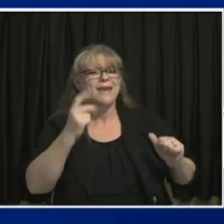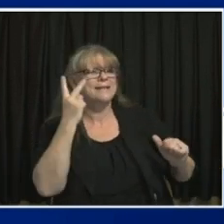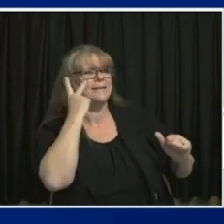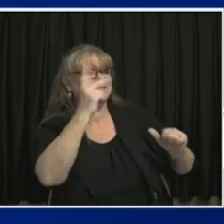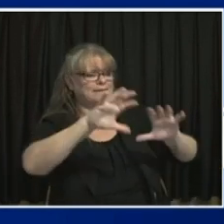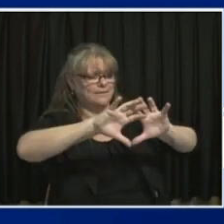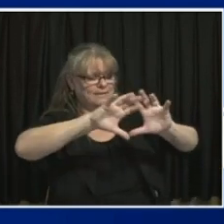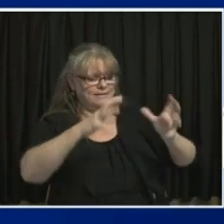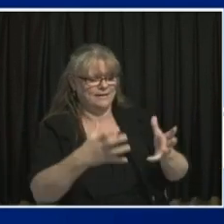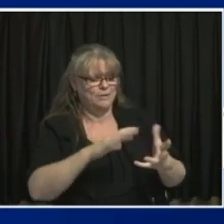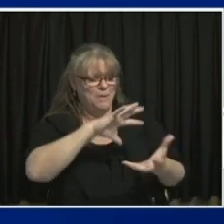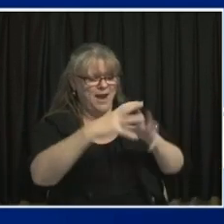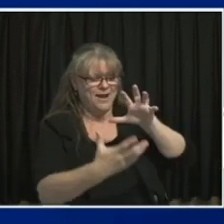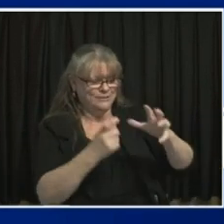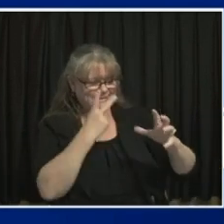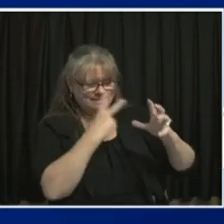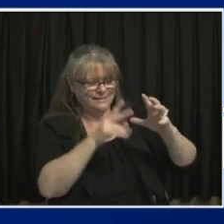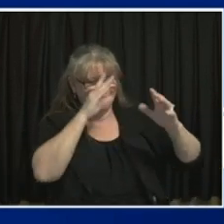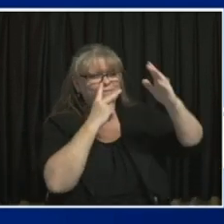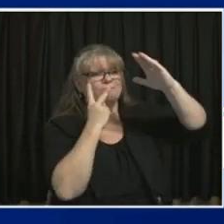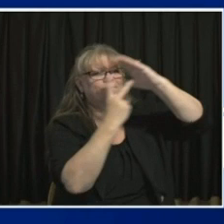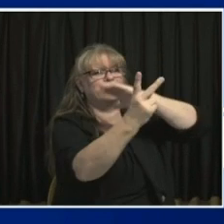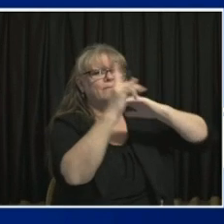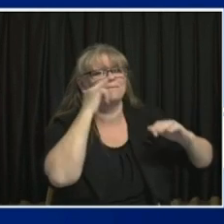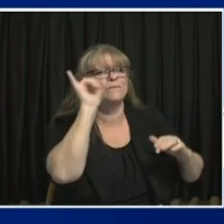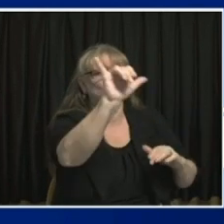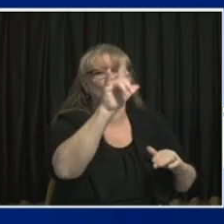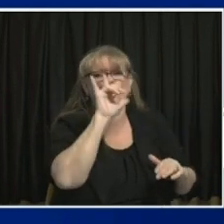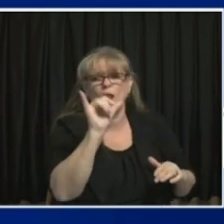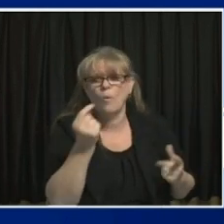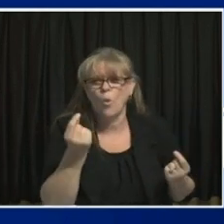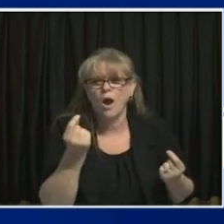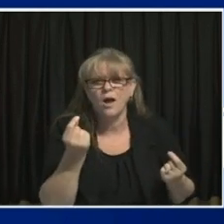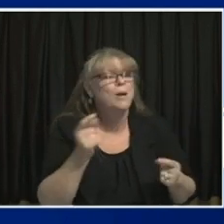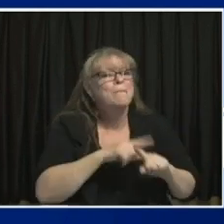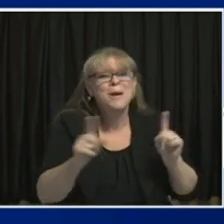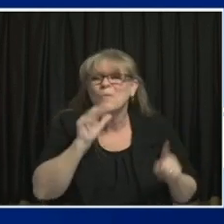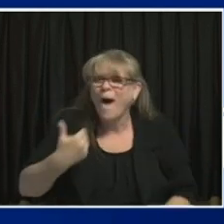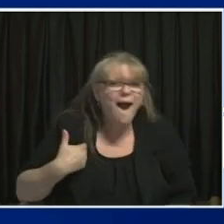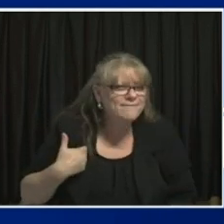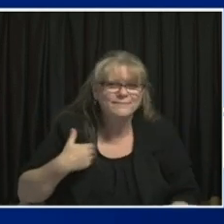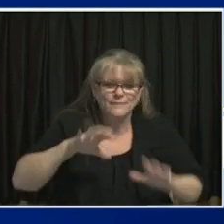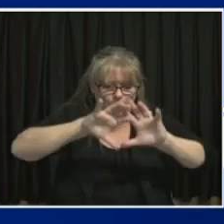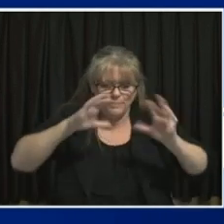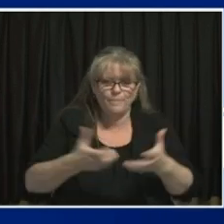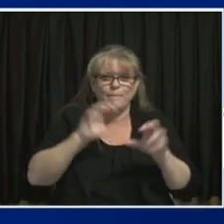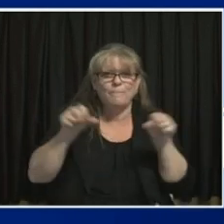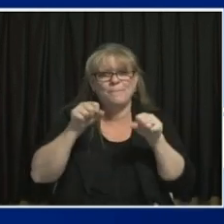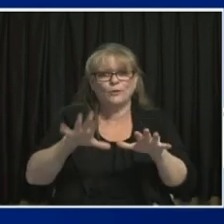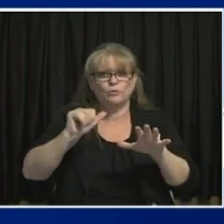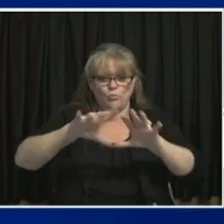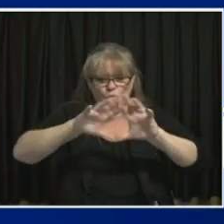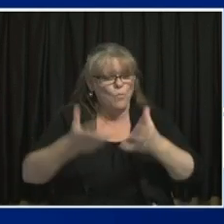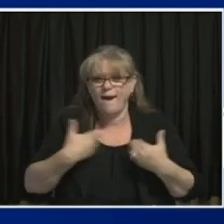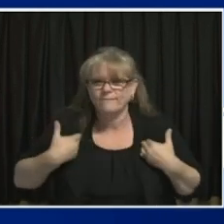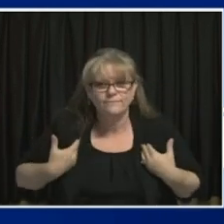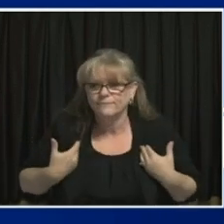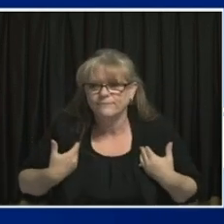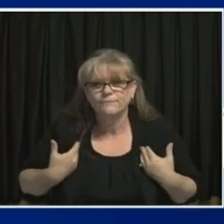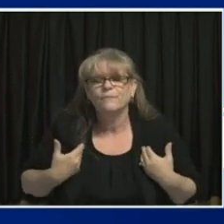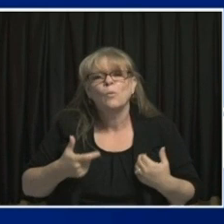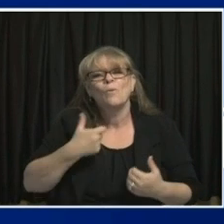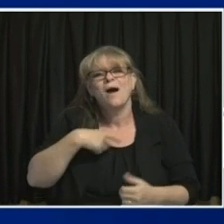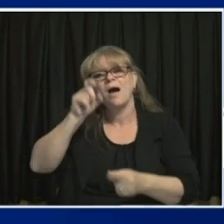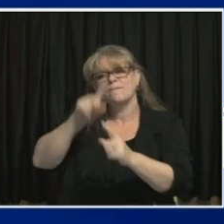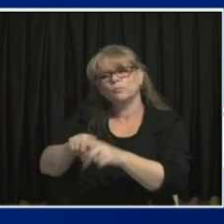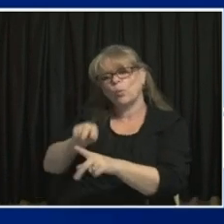month's data this month. But we don't. We don't have a crystal ball. It's not the world we live in. So we're acting in real time with the data we have rather than the data